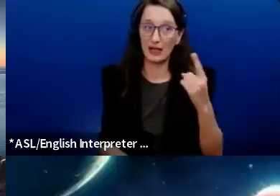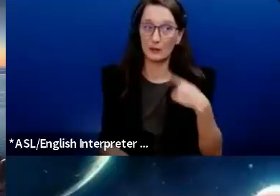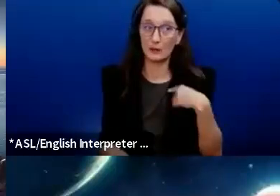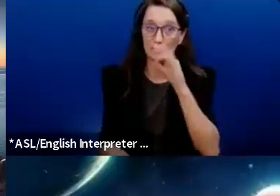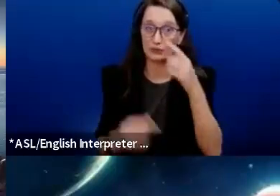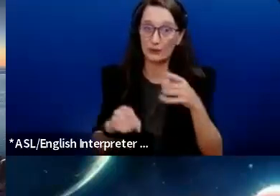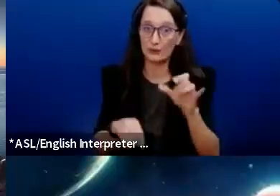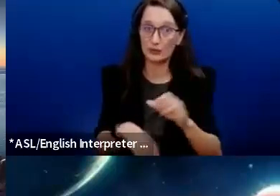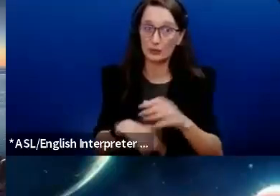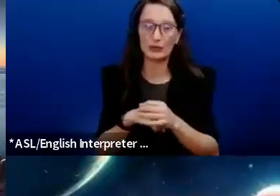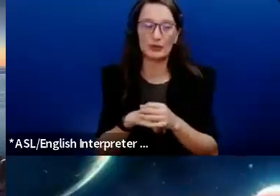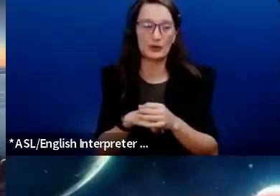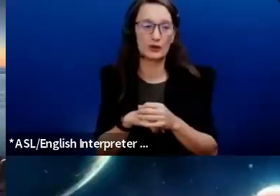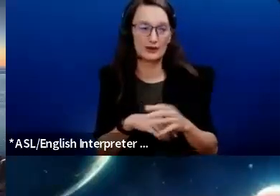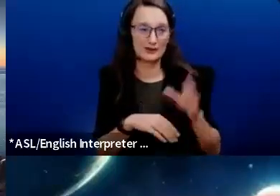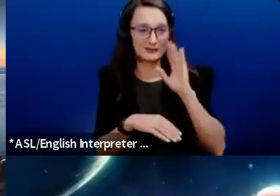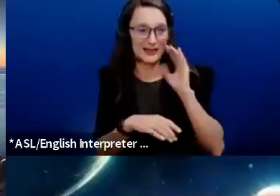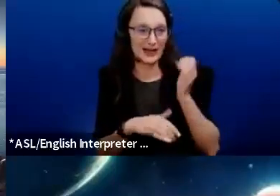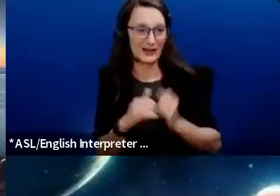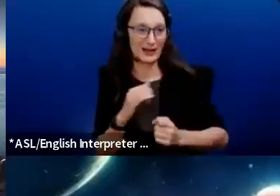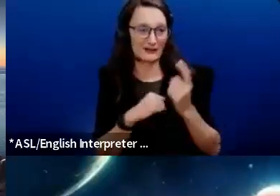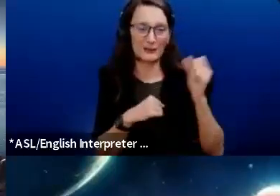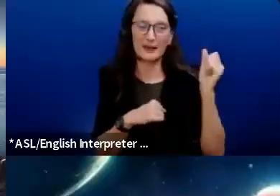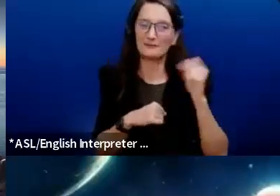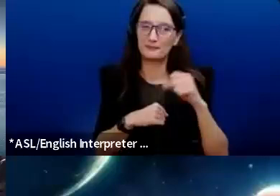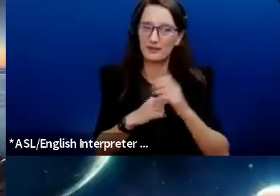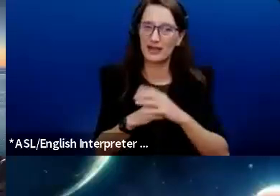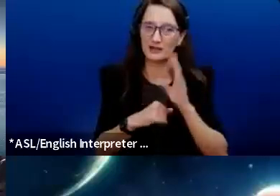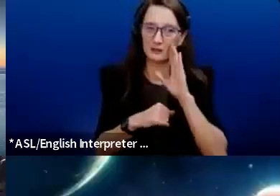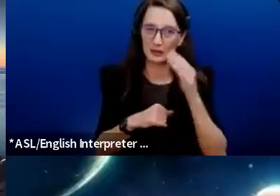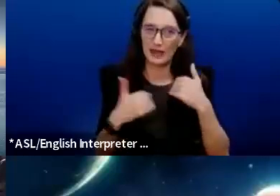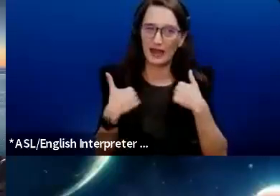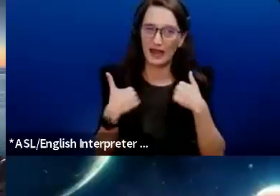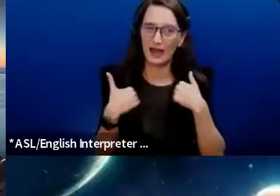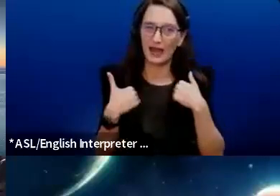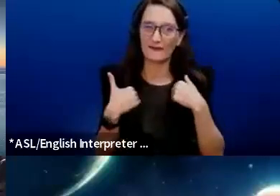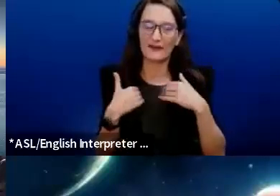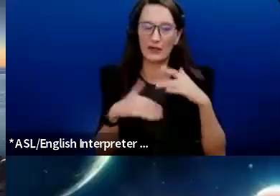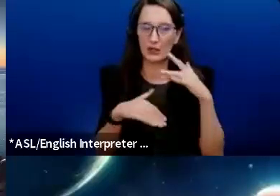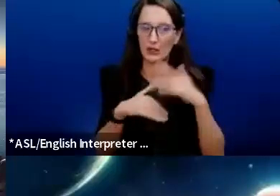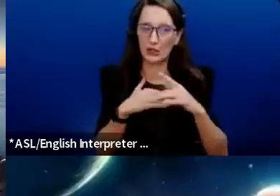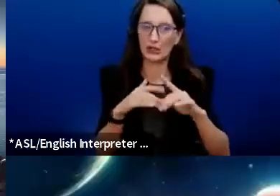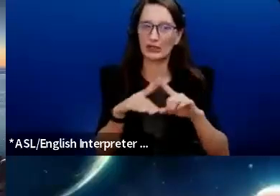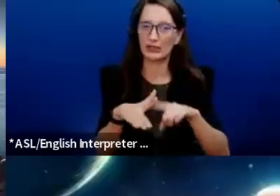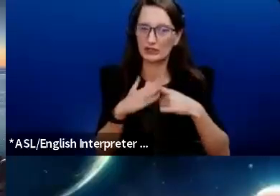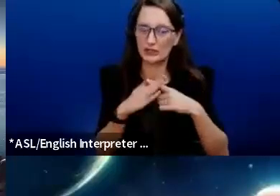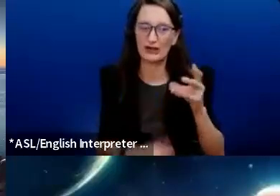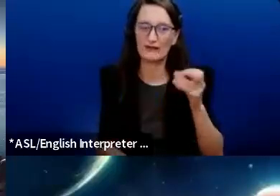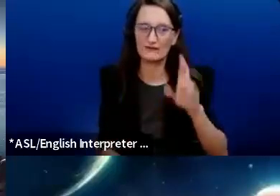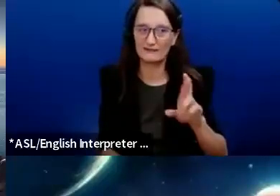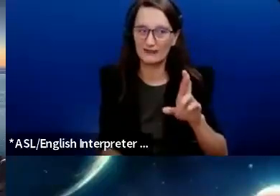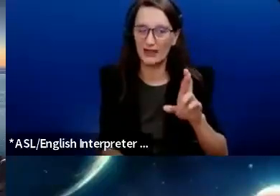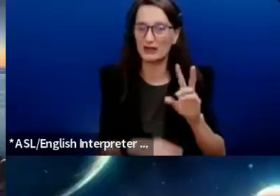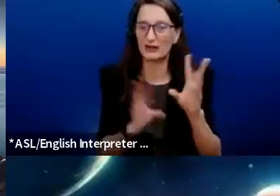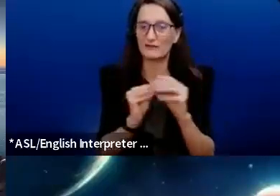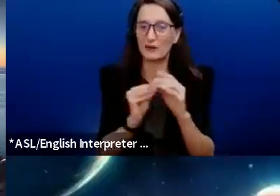know about that. Hello, everyone. Yes, we will be having a early start vendor forum on October